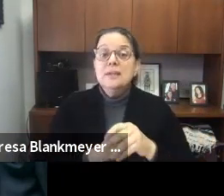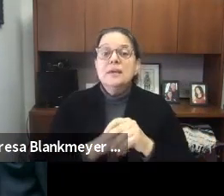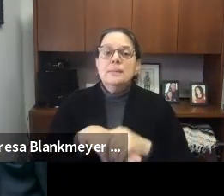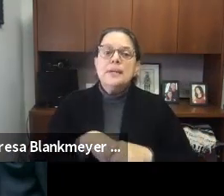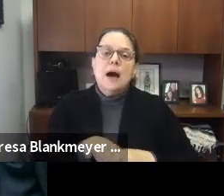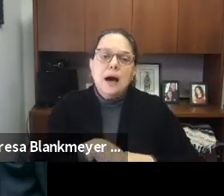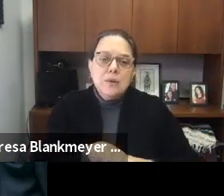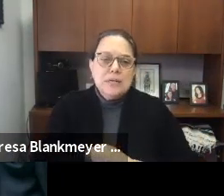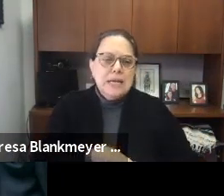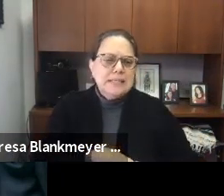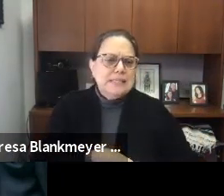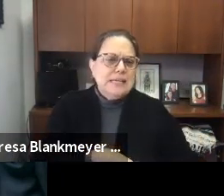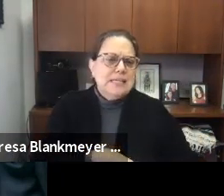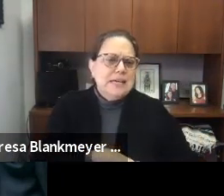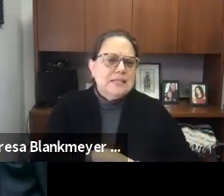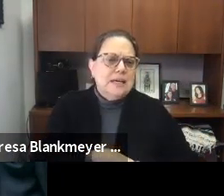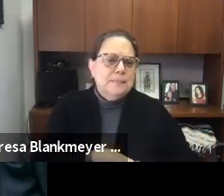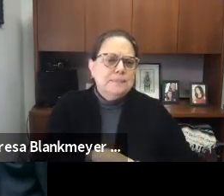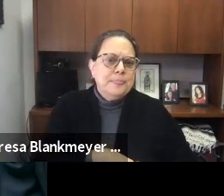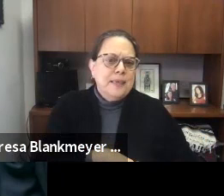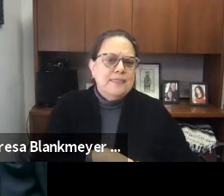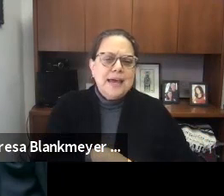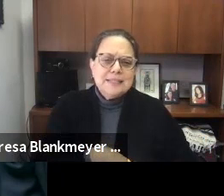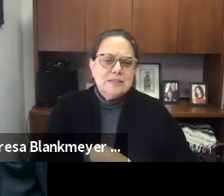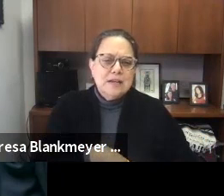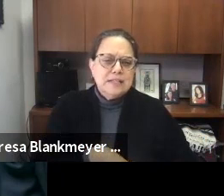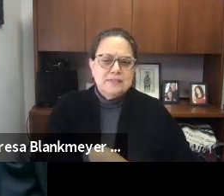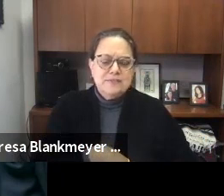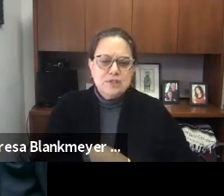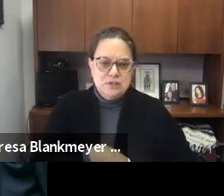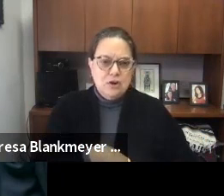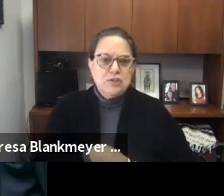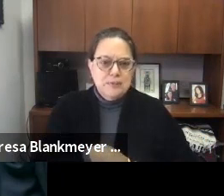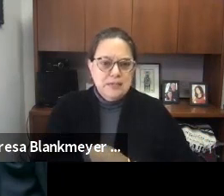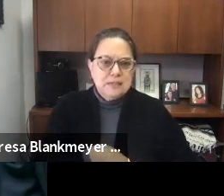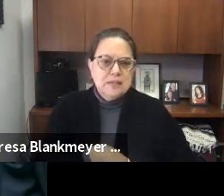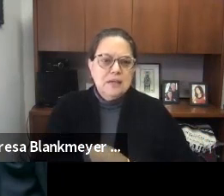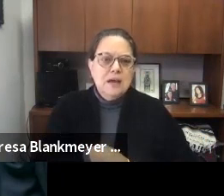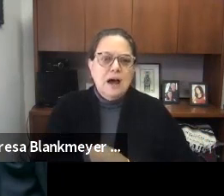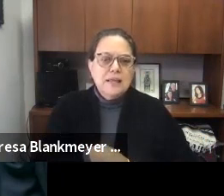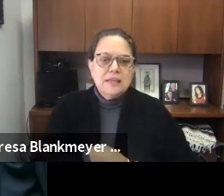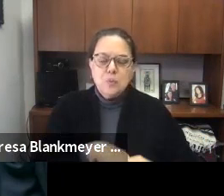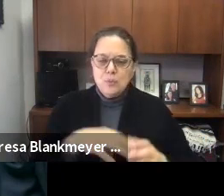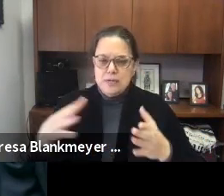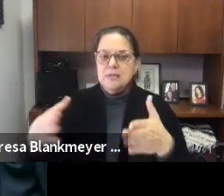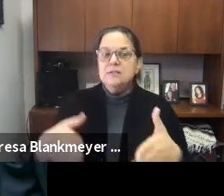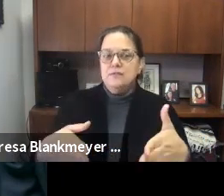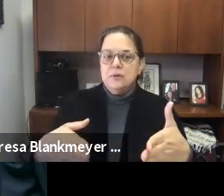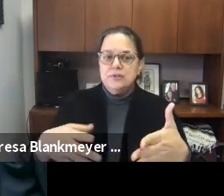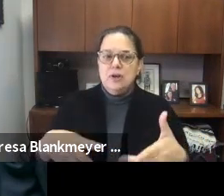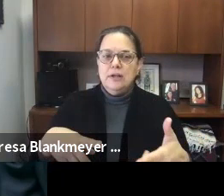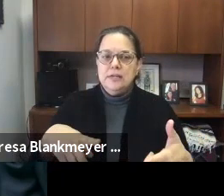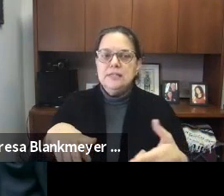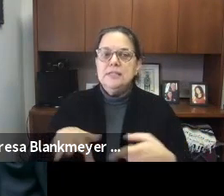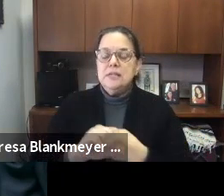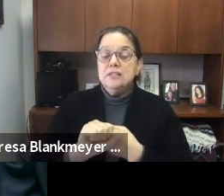languages. But I would like to say that that is not a sufficient argument. I think what we need to